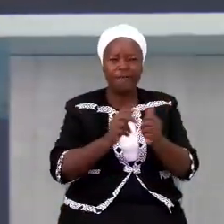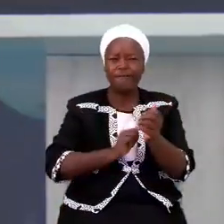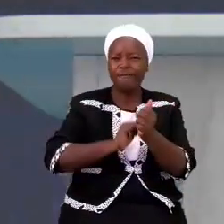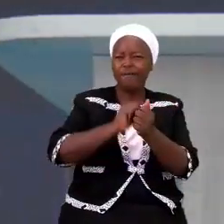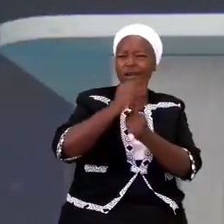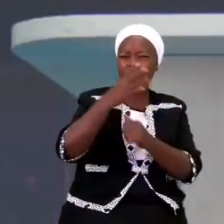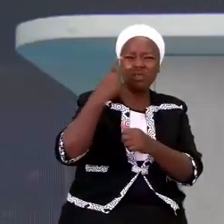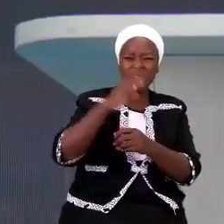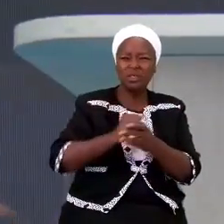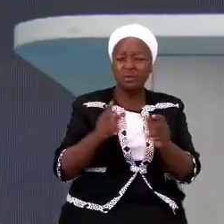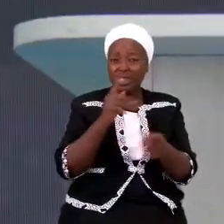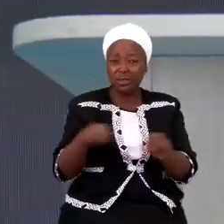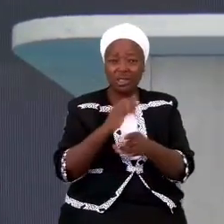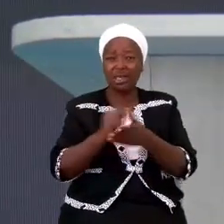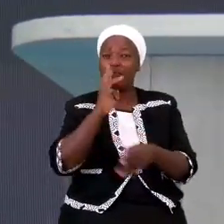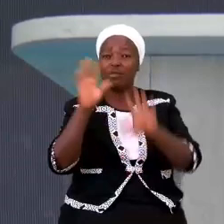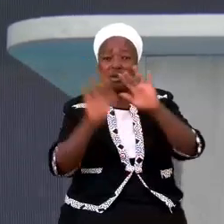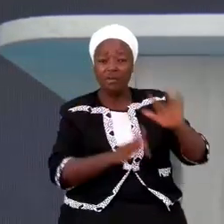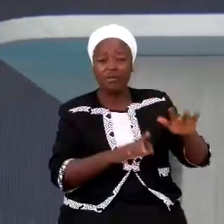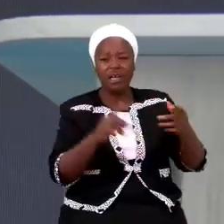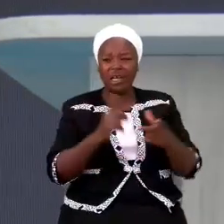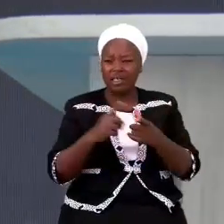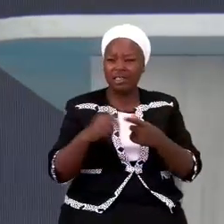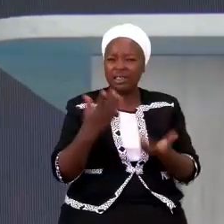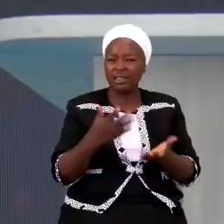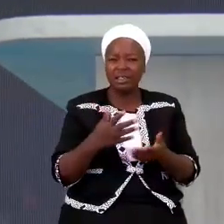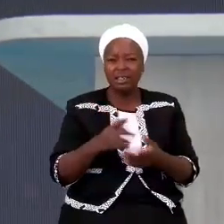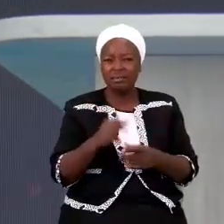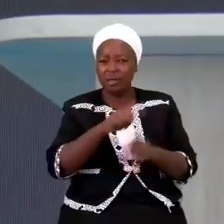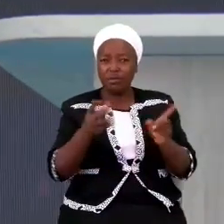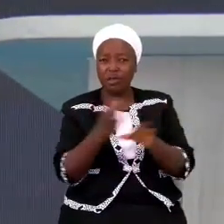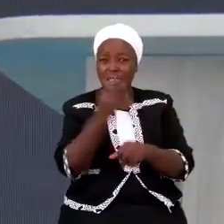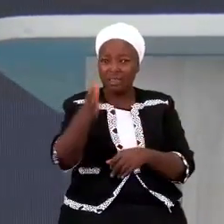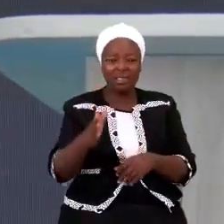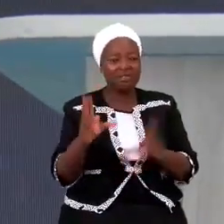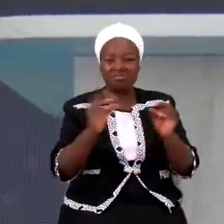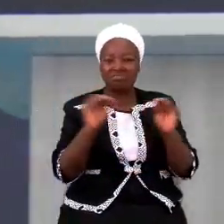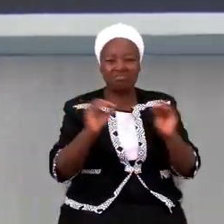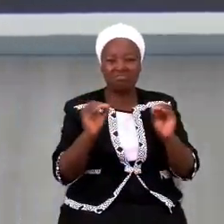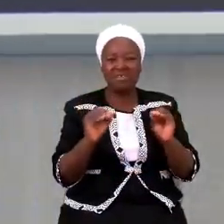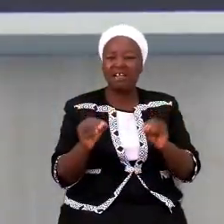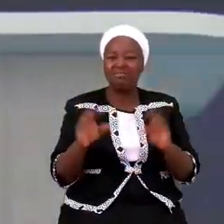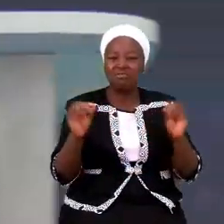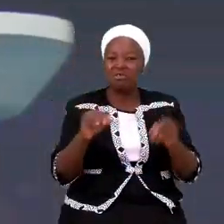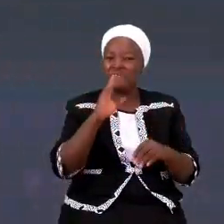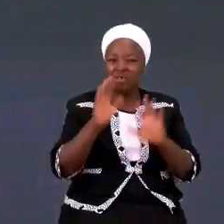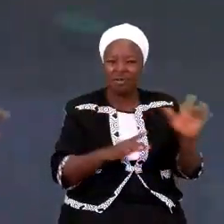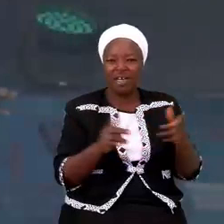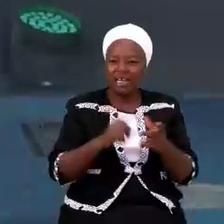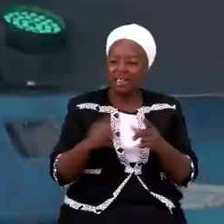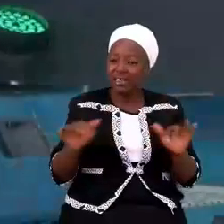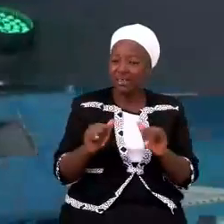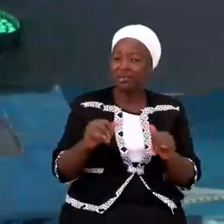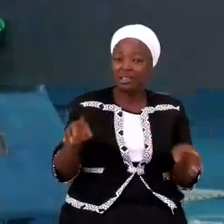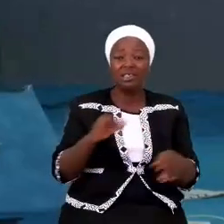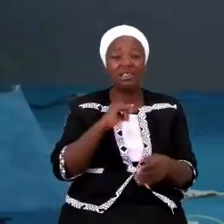very much thirsty, and there's no water here, and it's in the desert place. And then they look far ahead, it looks like they're looking at